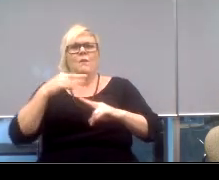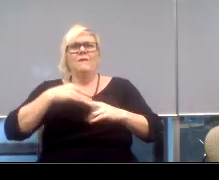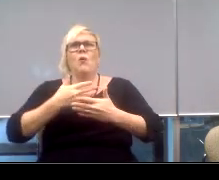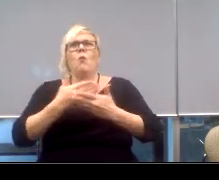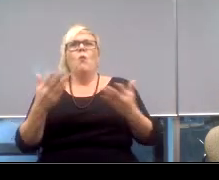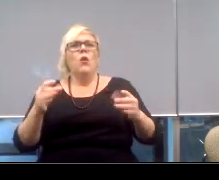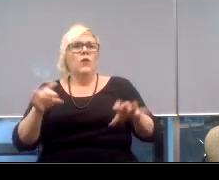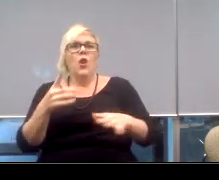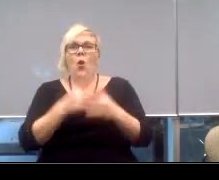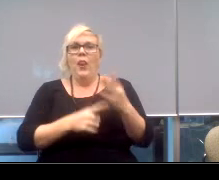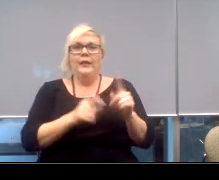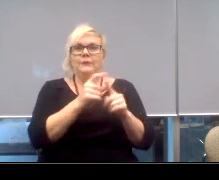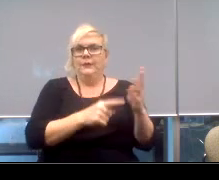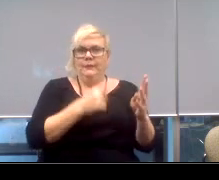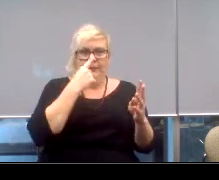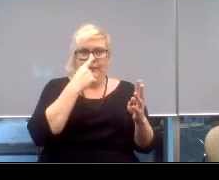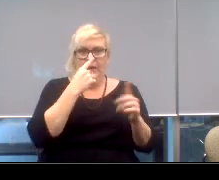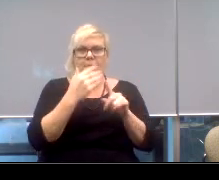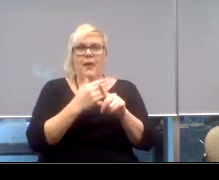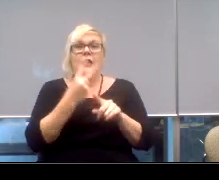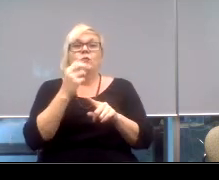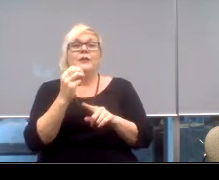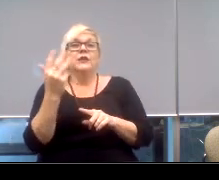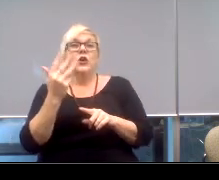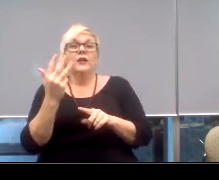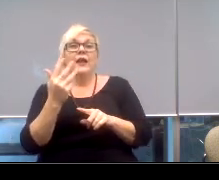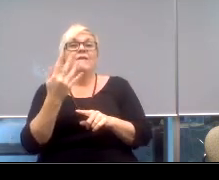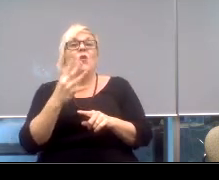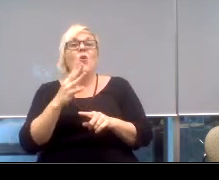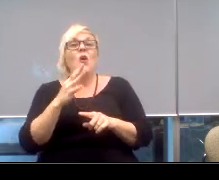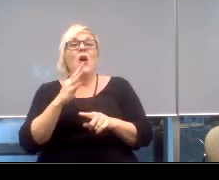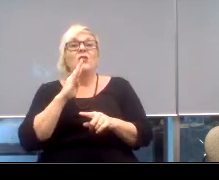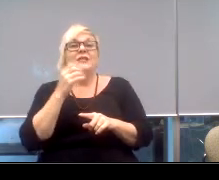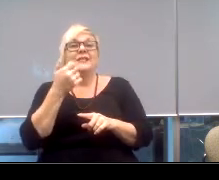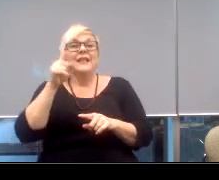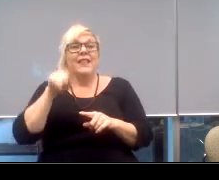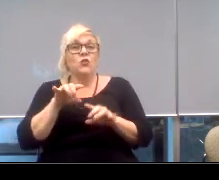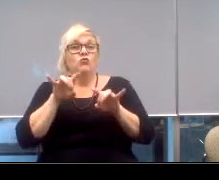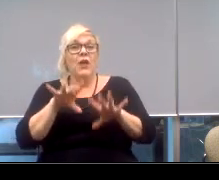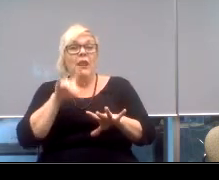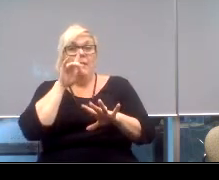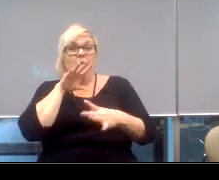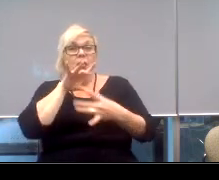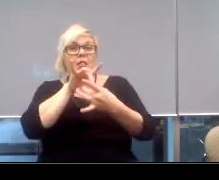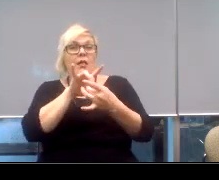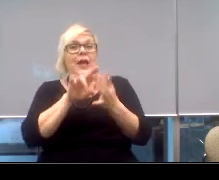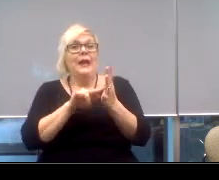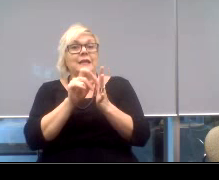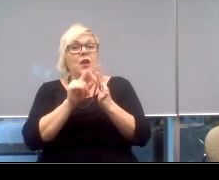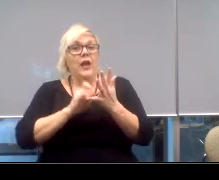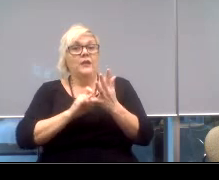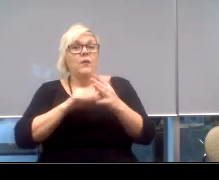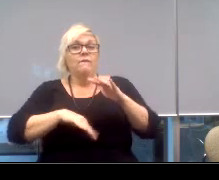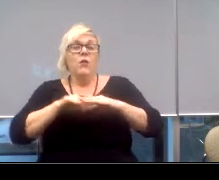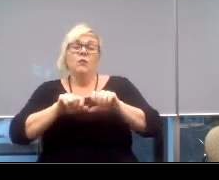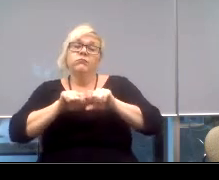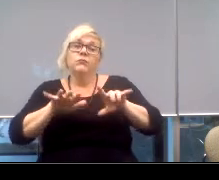By 2019, the scheme will support about 460,000 Australians, and once fully operational